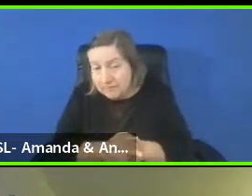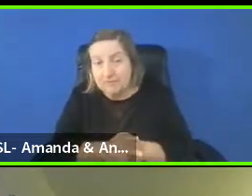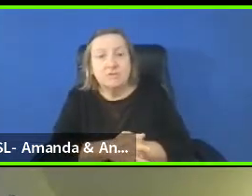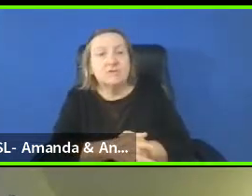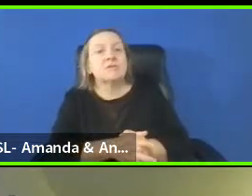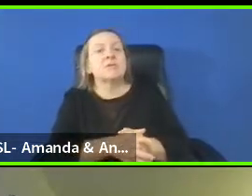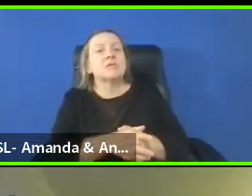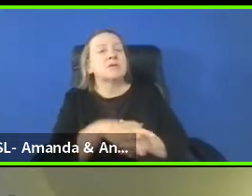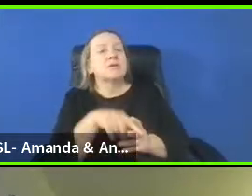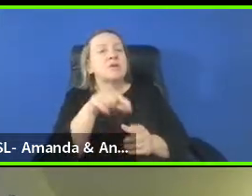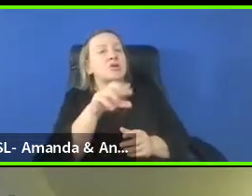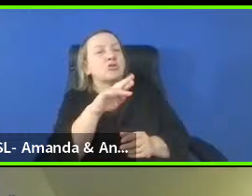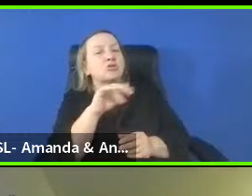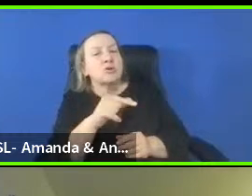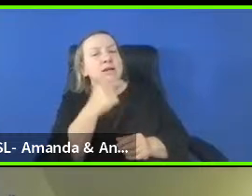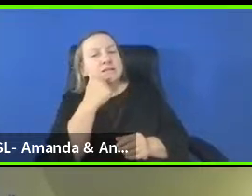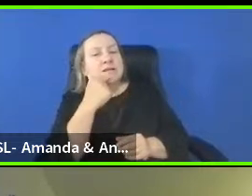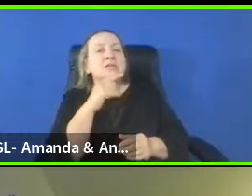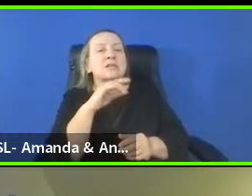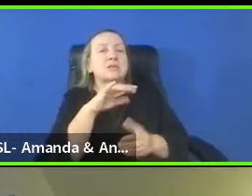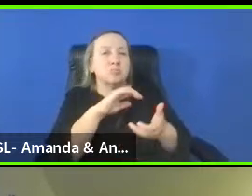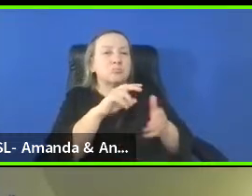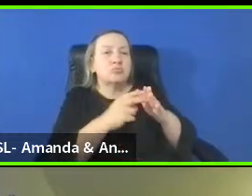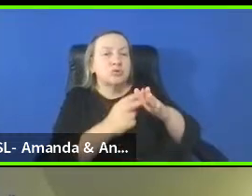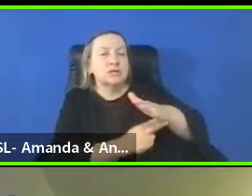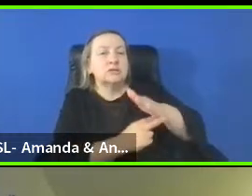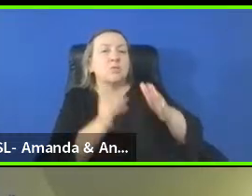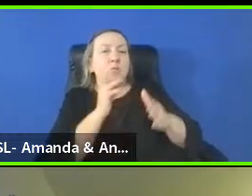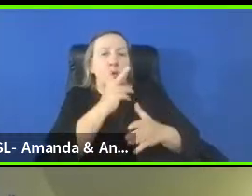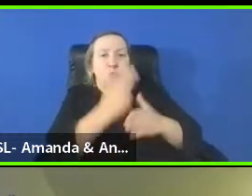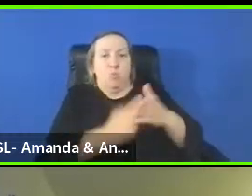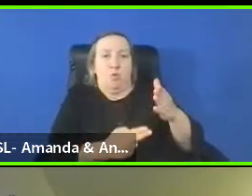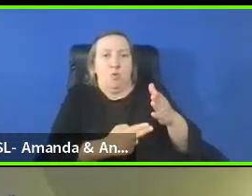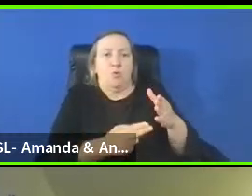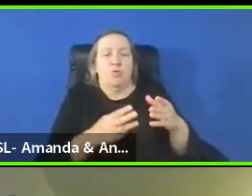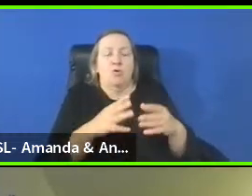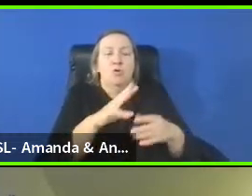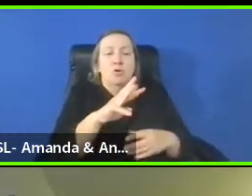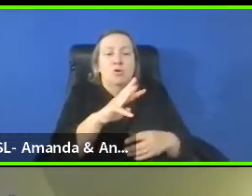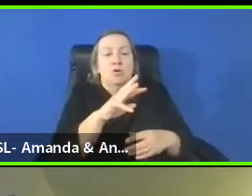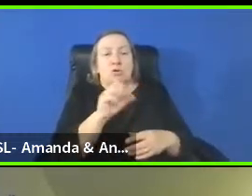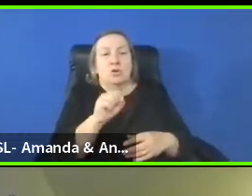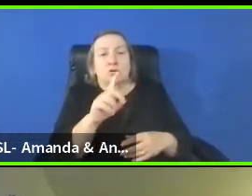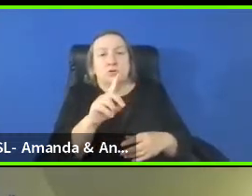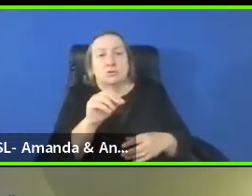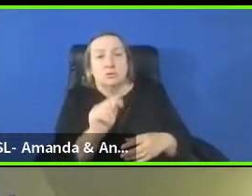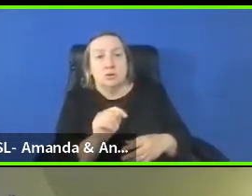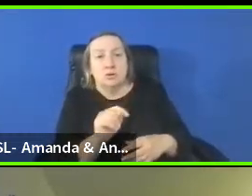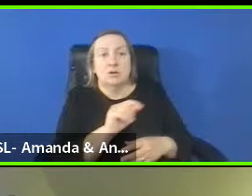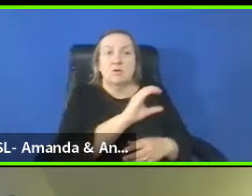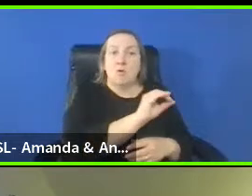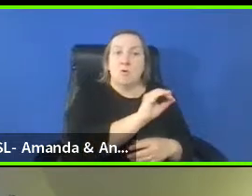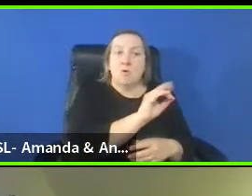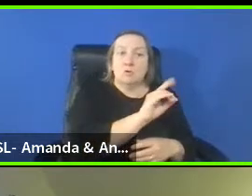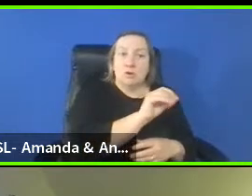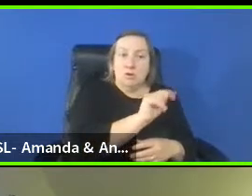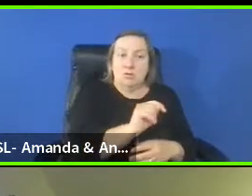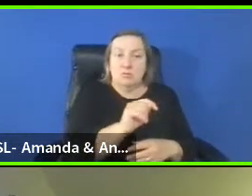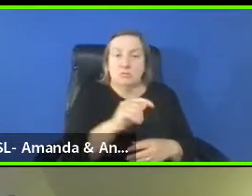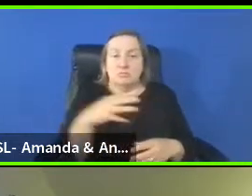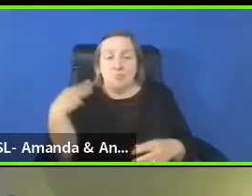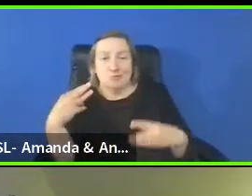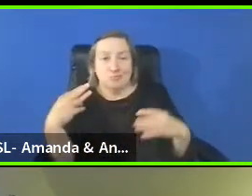So the bridge will be jointly owned between WashDOT and ODOT. Okay. And one